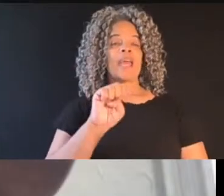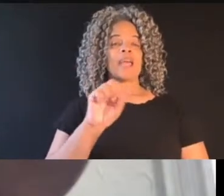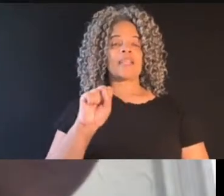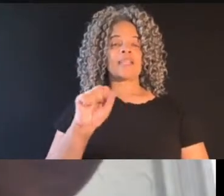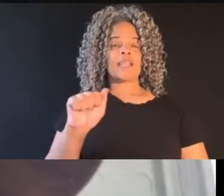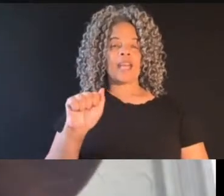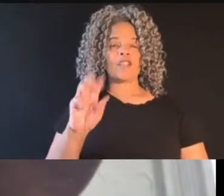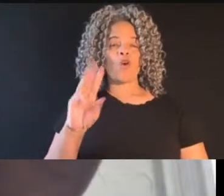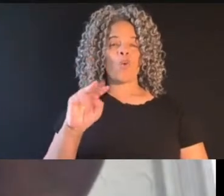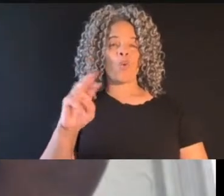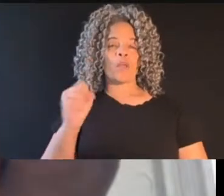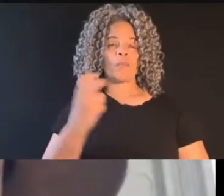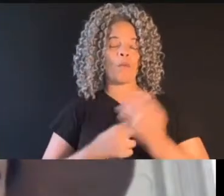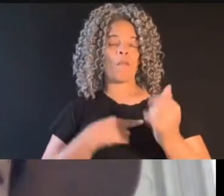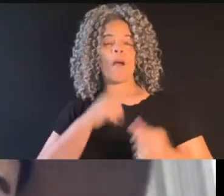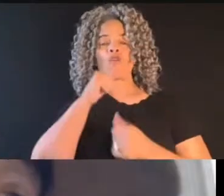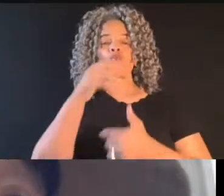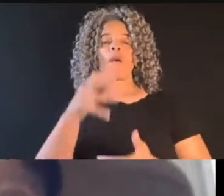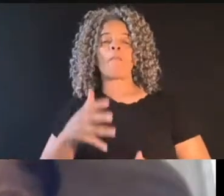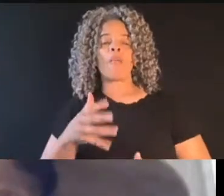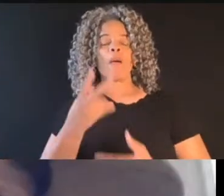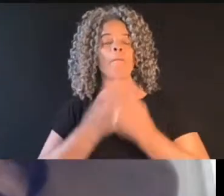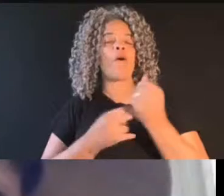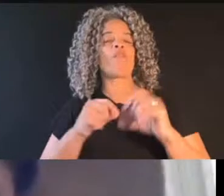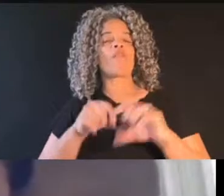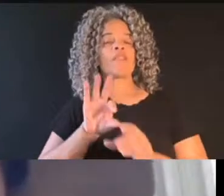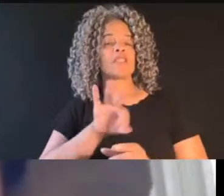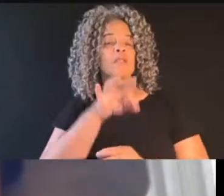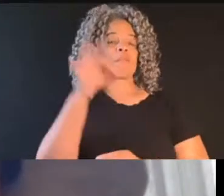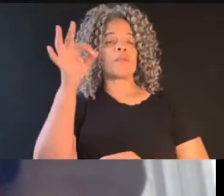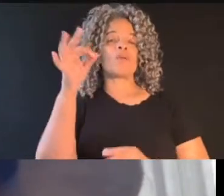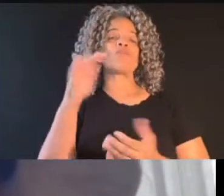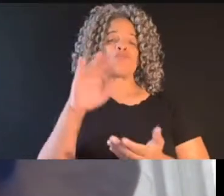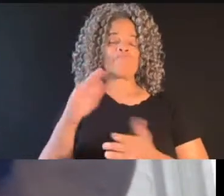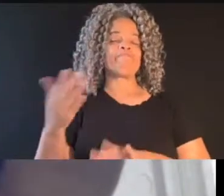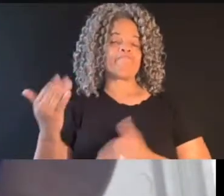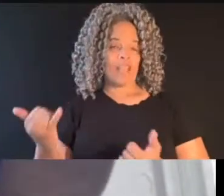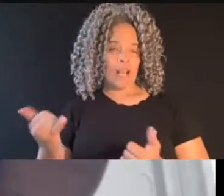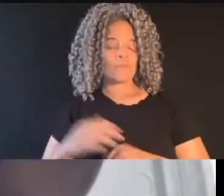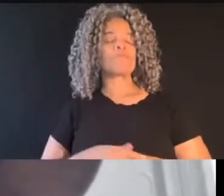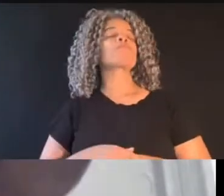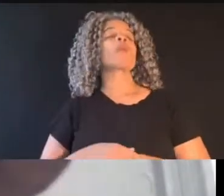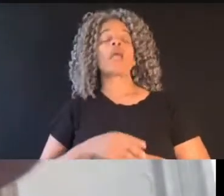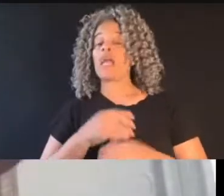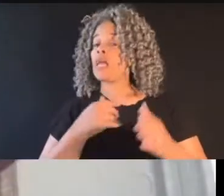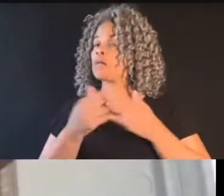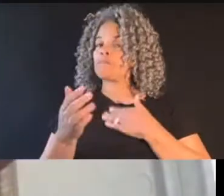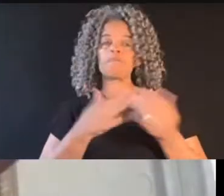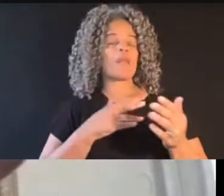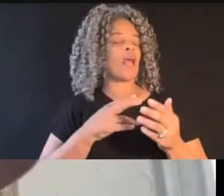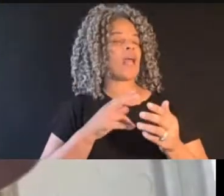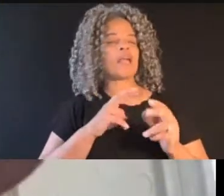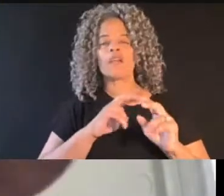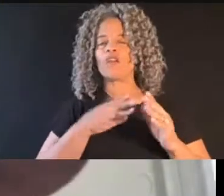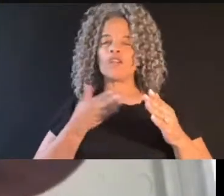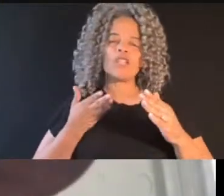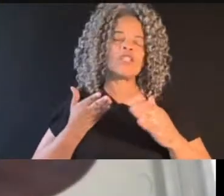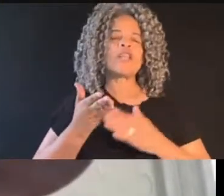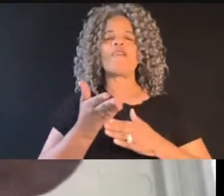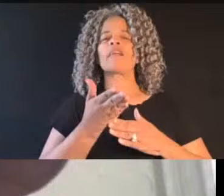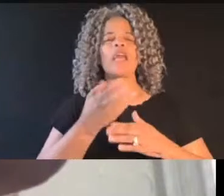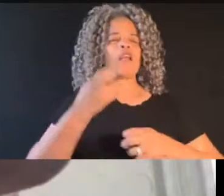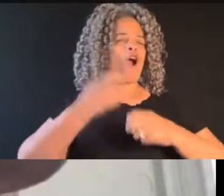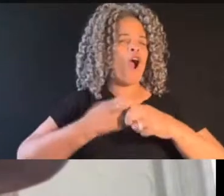my grandmothers, both in the spiritual realm now. Despite navigating hardships that I will never